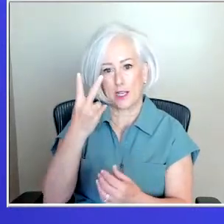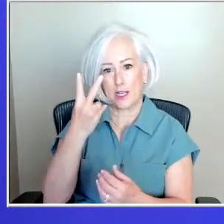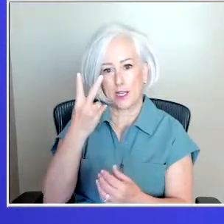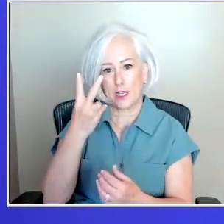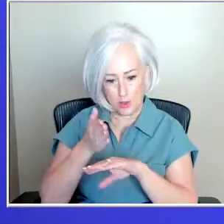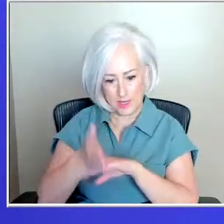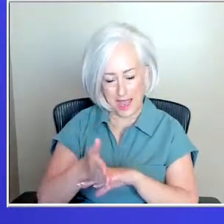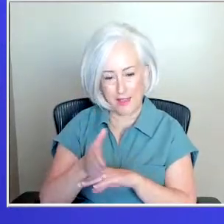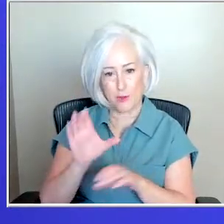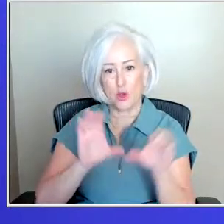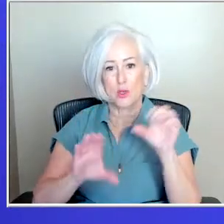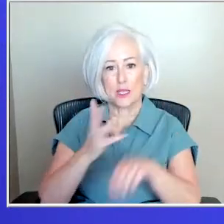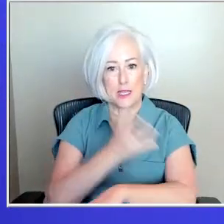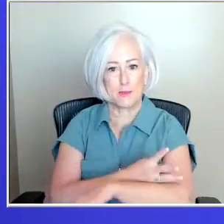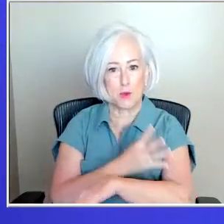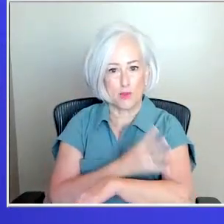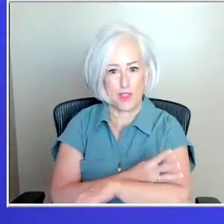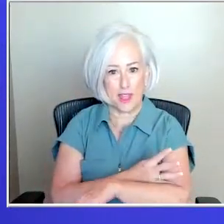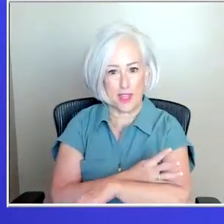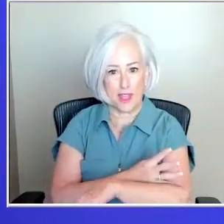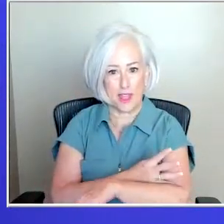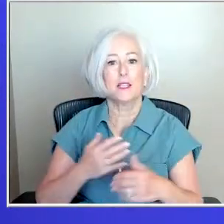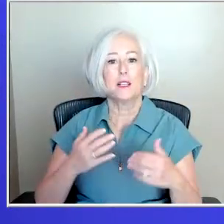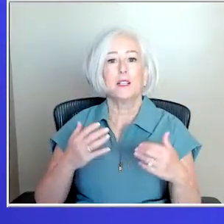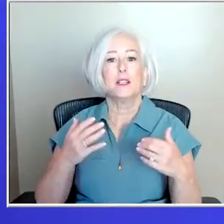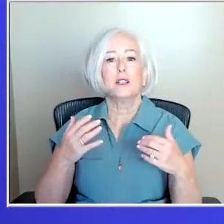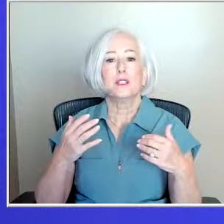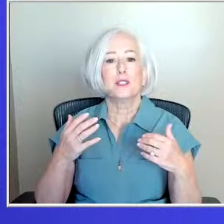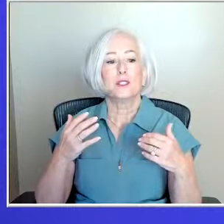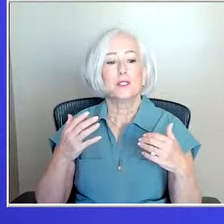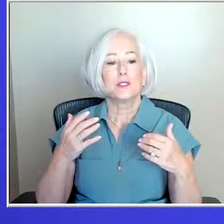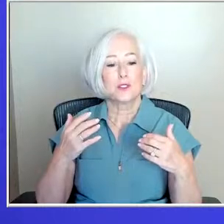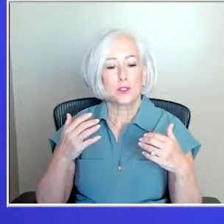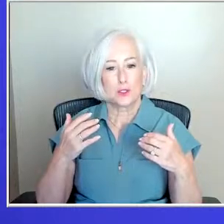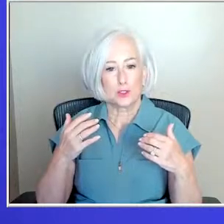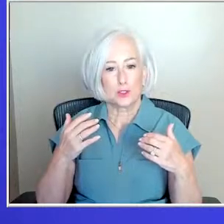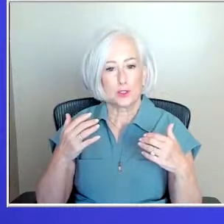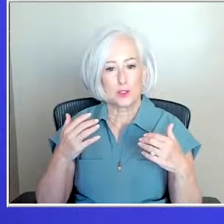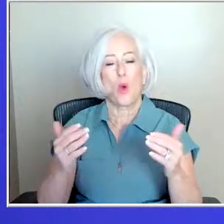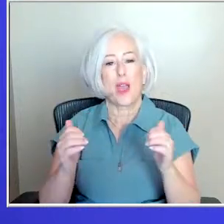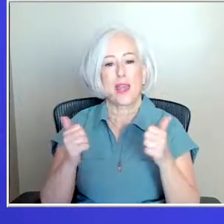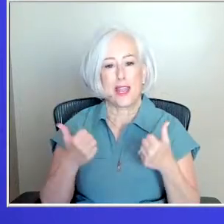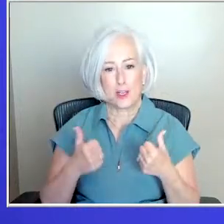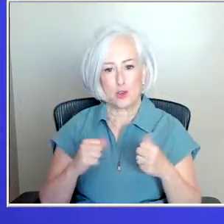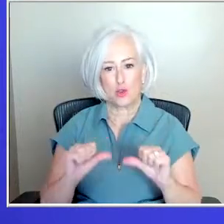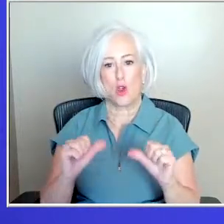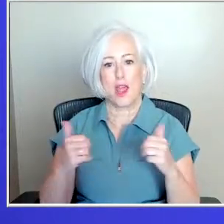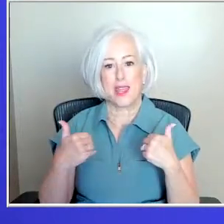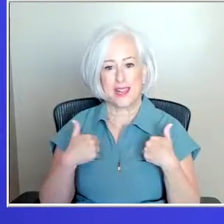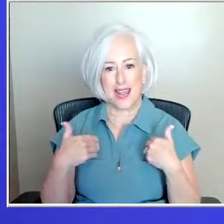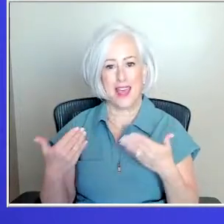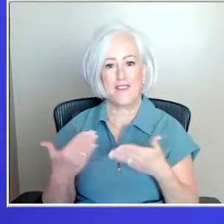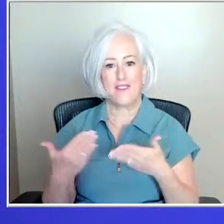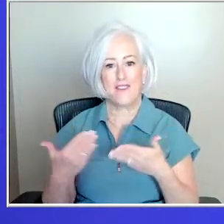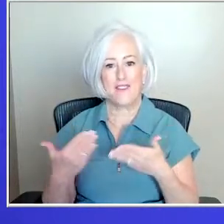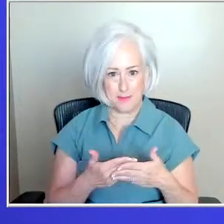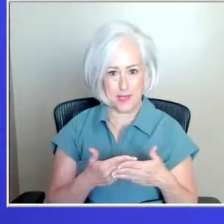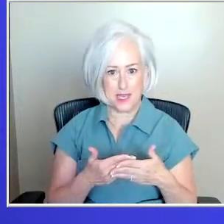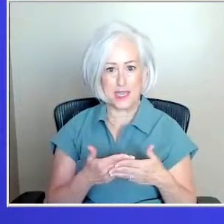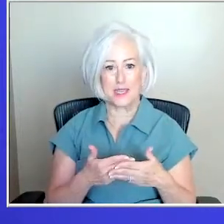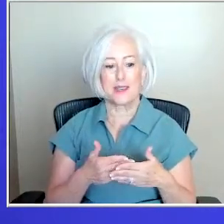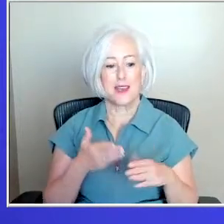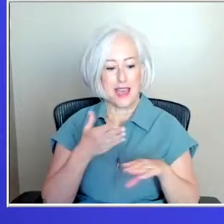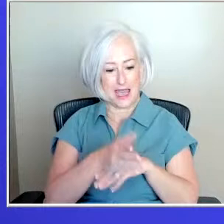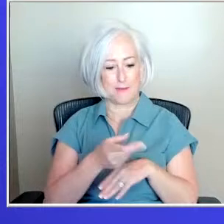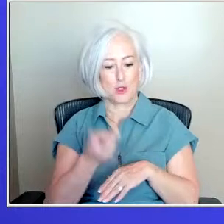try, actually to have the go-ahead to try to have another baby. That 2 years is what would consider me in remission.